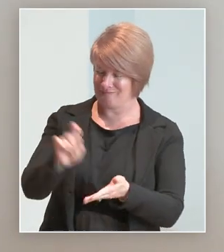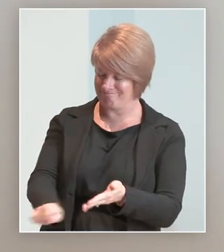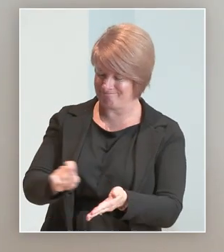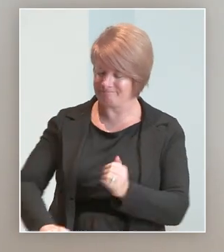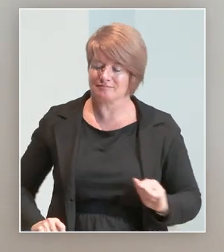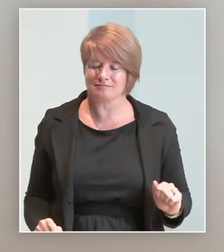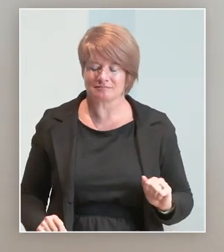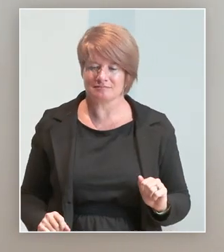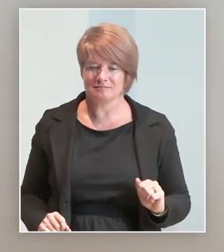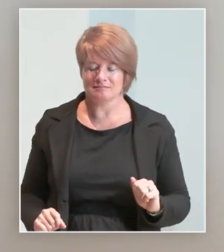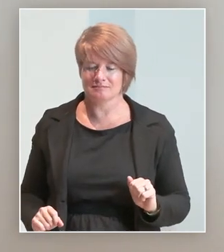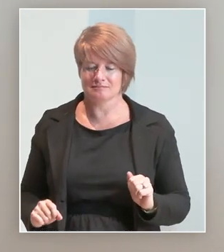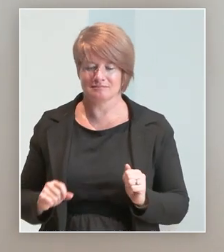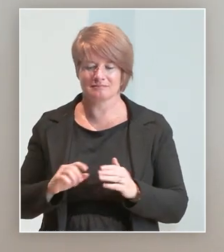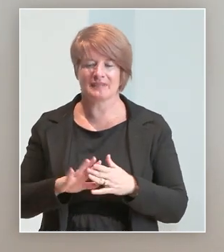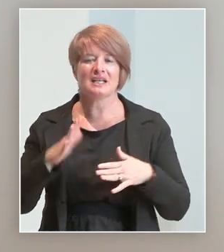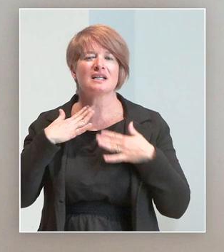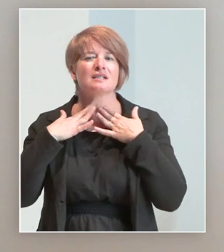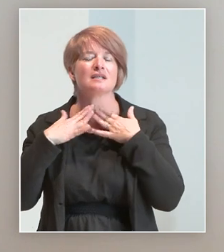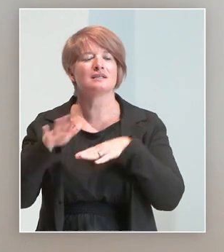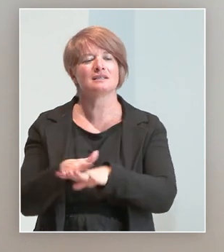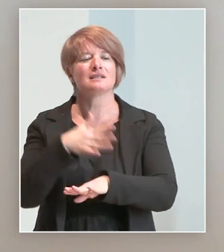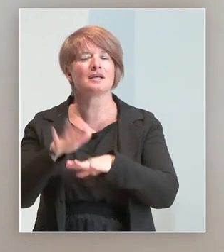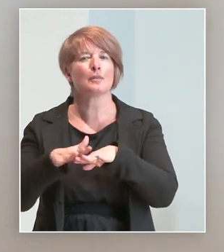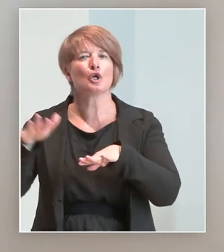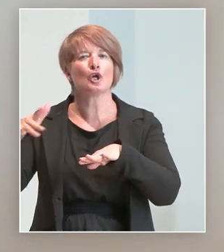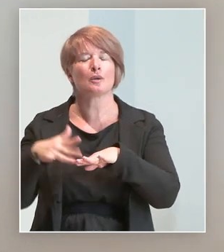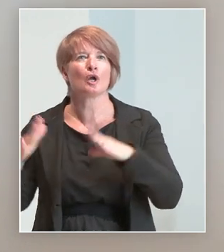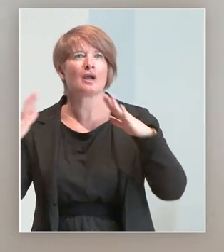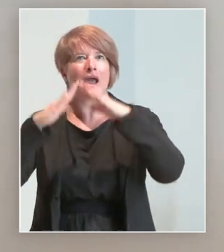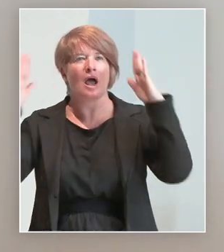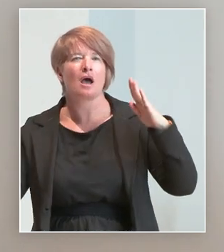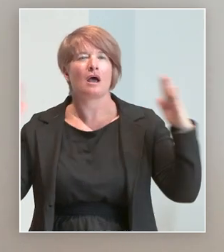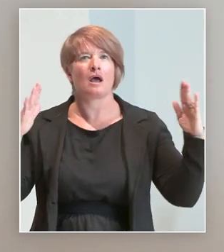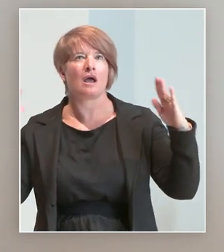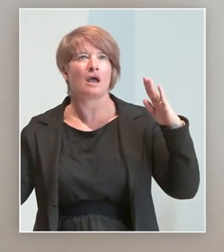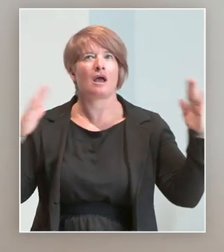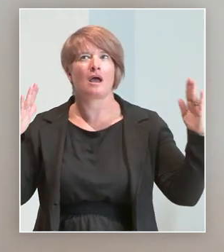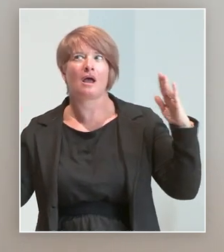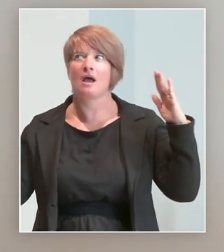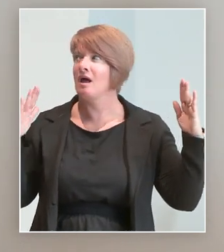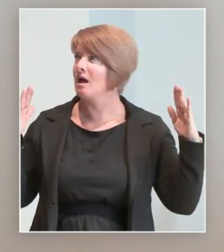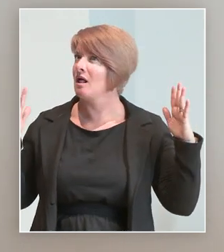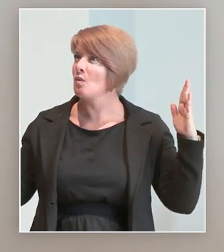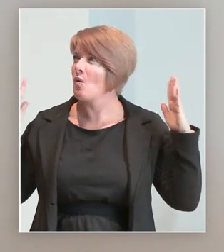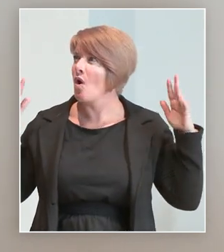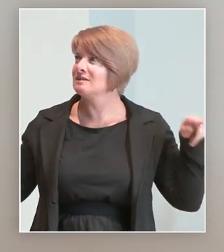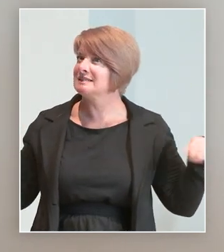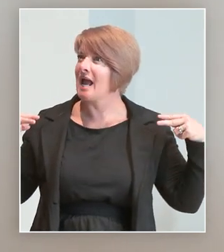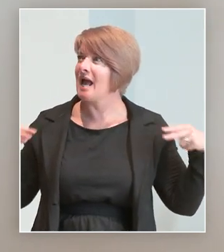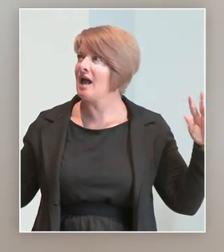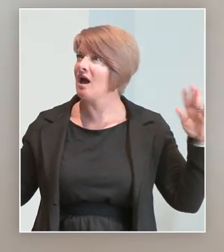The reverberations of his purring rocked the foundations of the house. The walls began to dance. I thought, it will